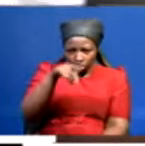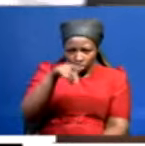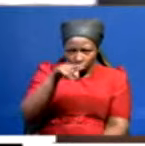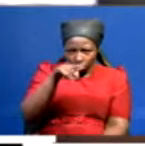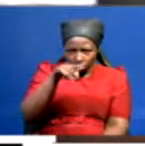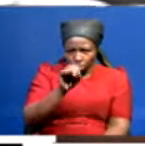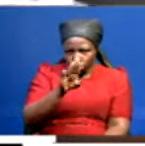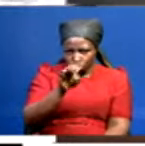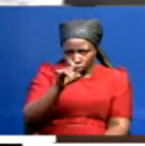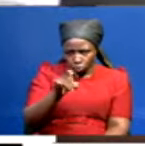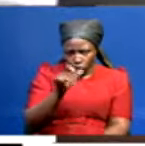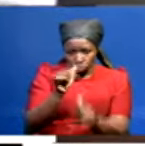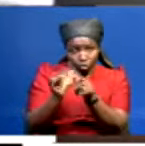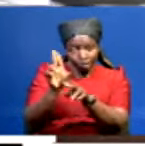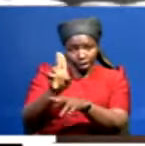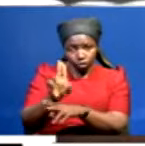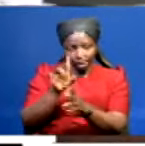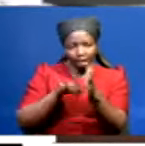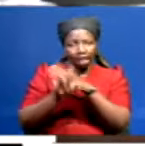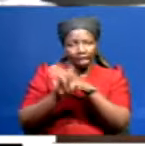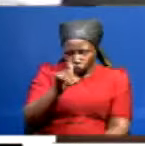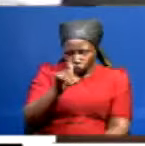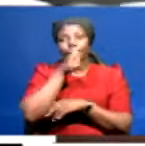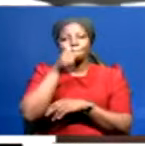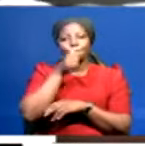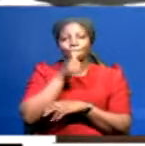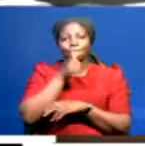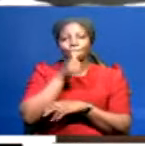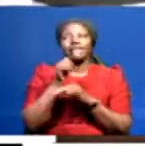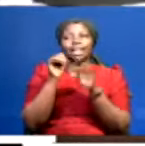yao ya private. Wanakuja wanajazia hapa mafuta.